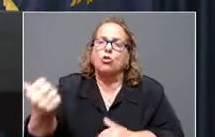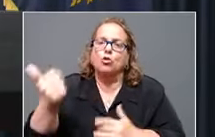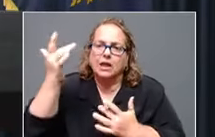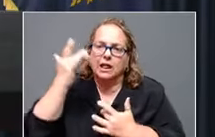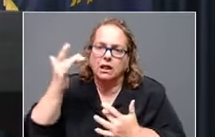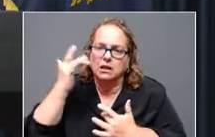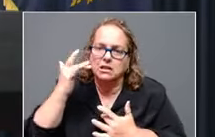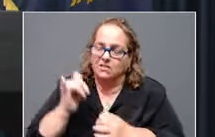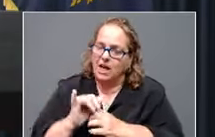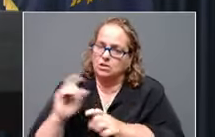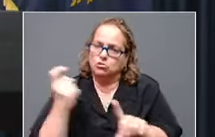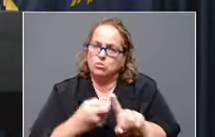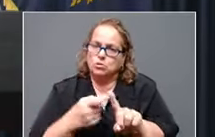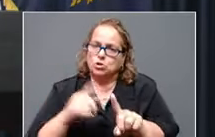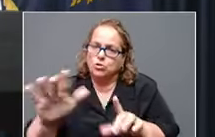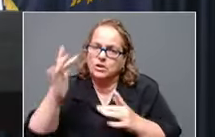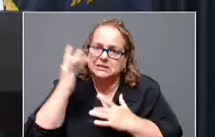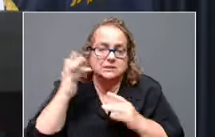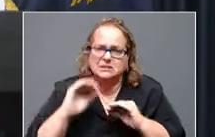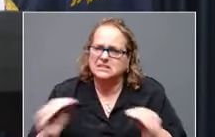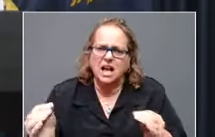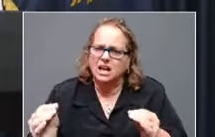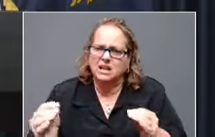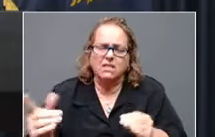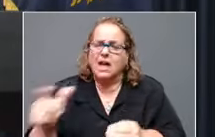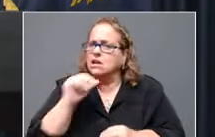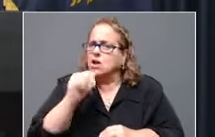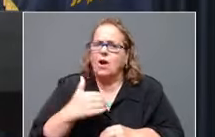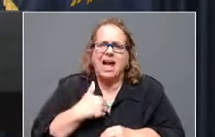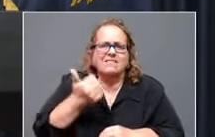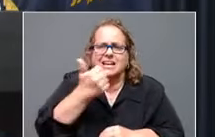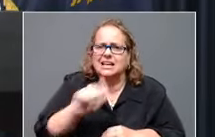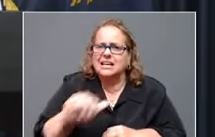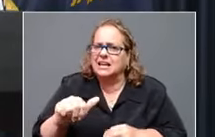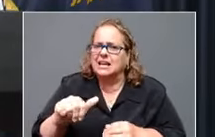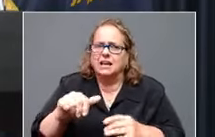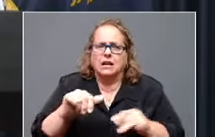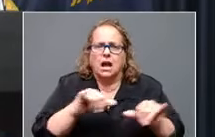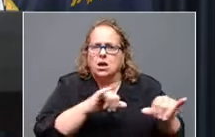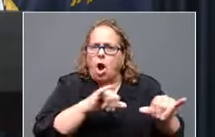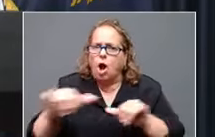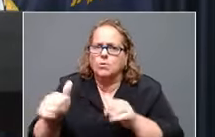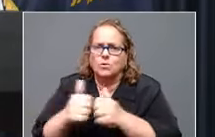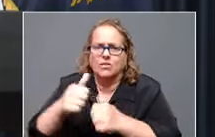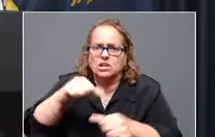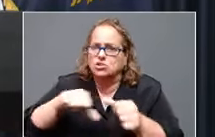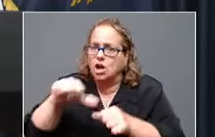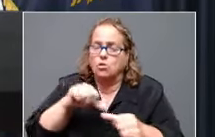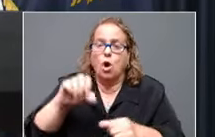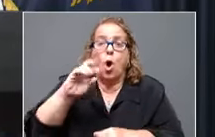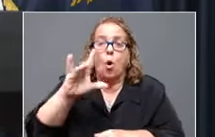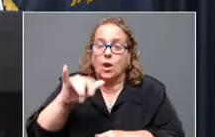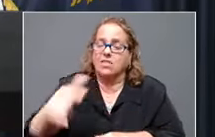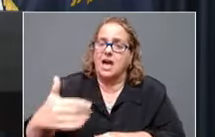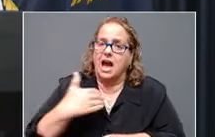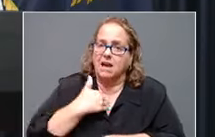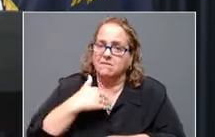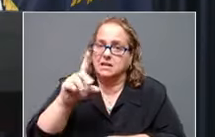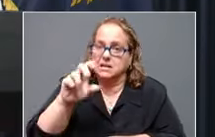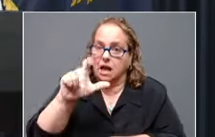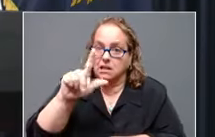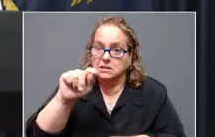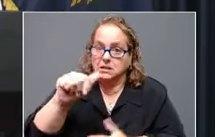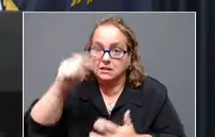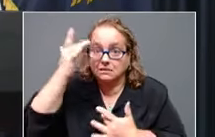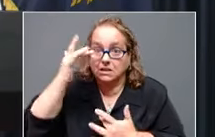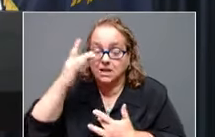have the benefit of knowledge gained, but we now have the difficulty of our non-COVID patients being more ill than they were before,